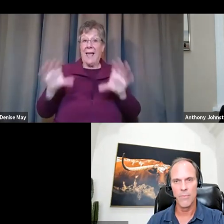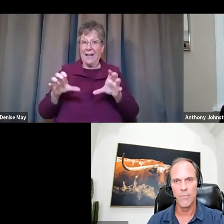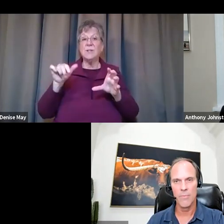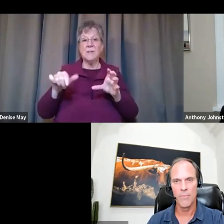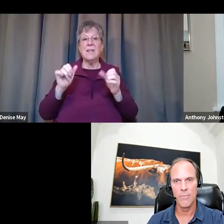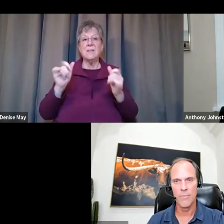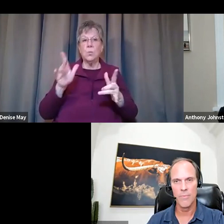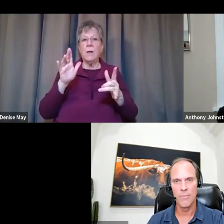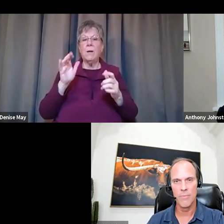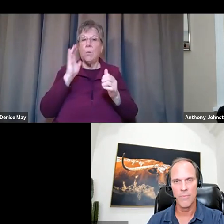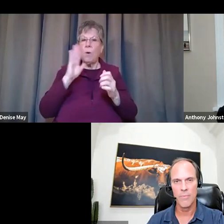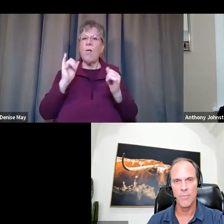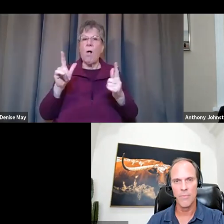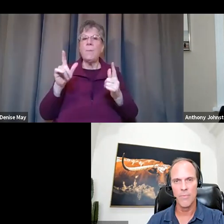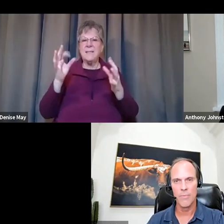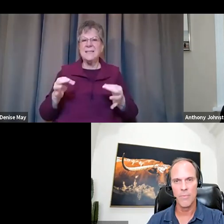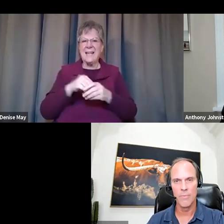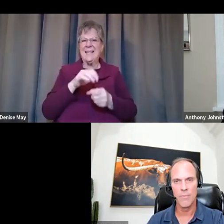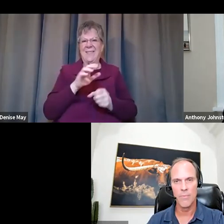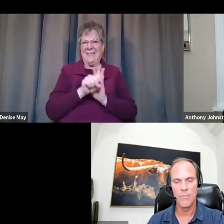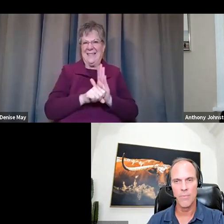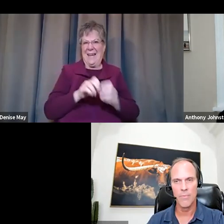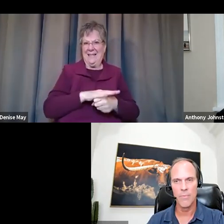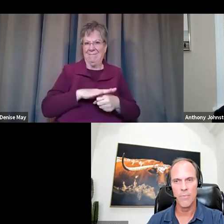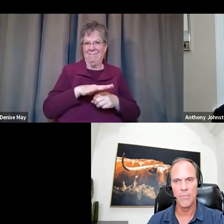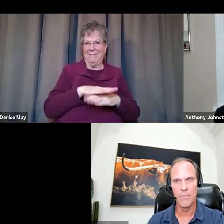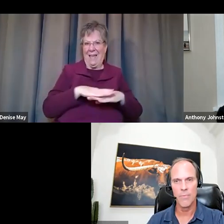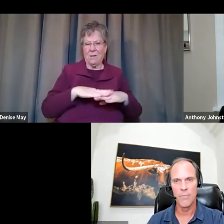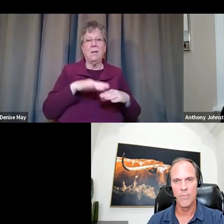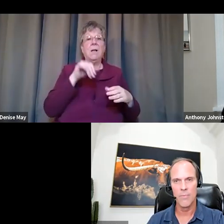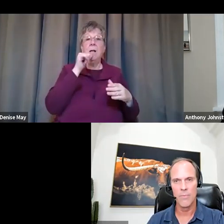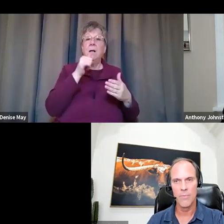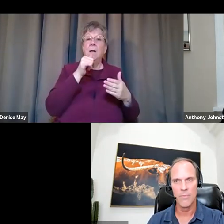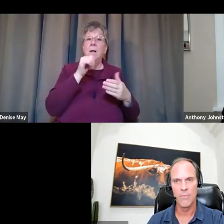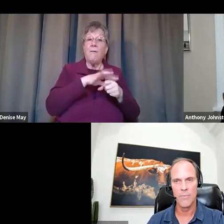going to be decided at the state level, that whether we have vote by mail or